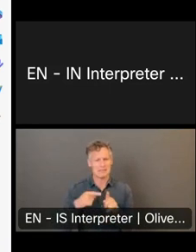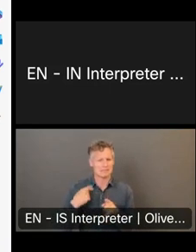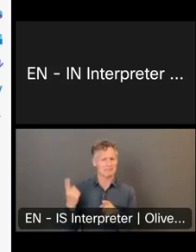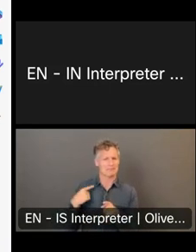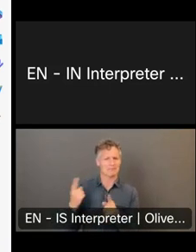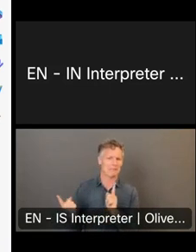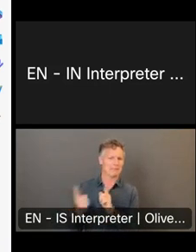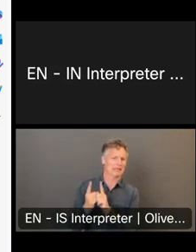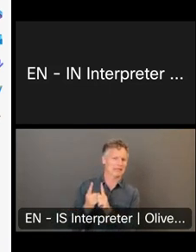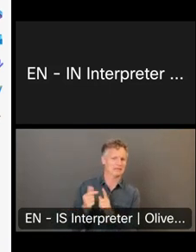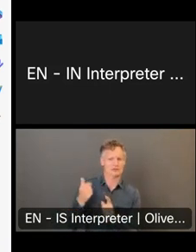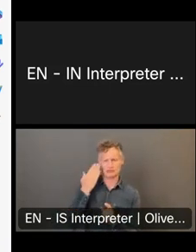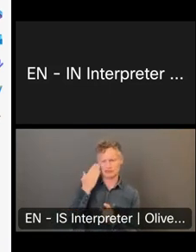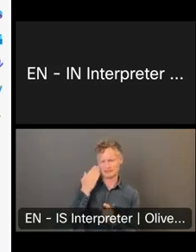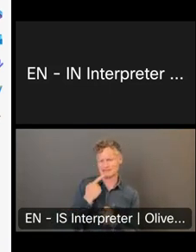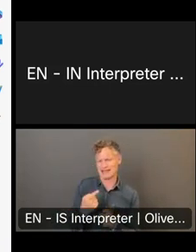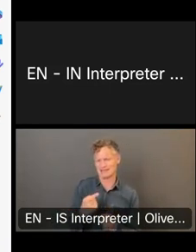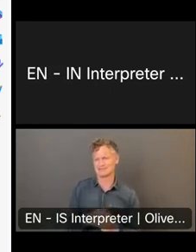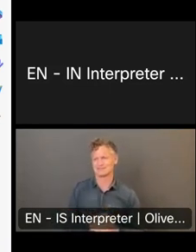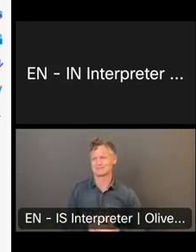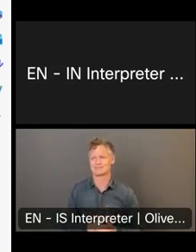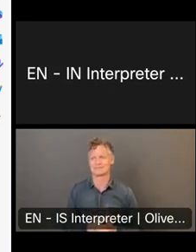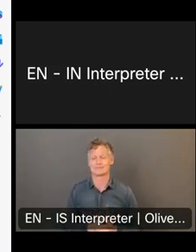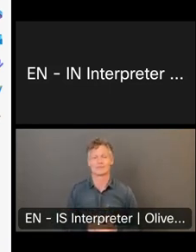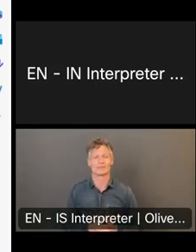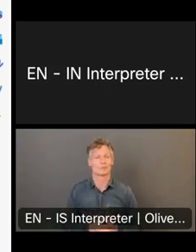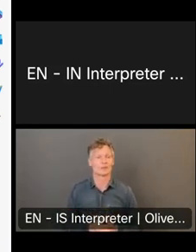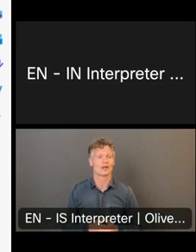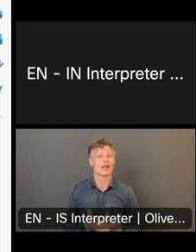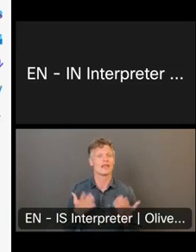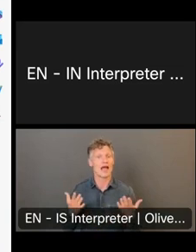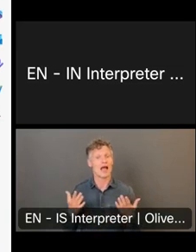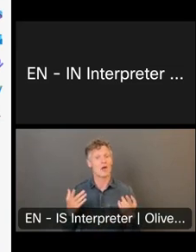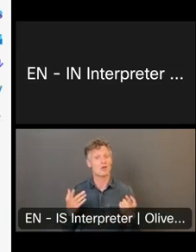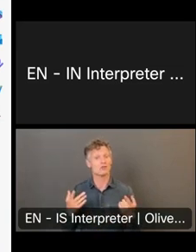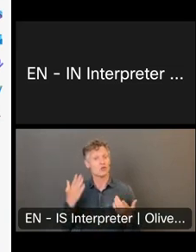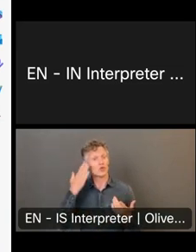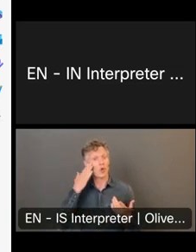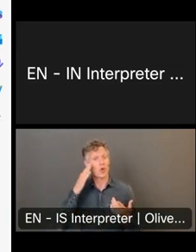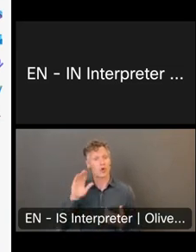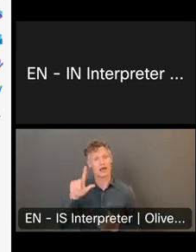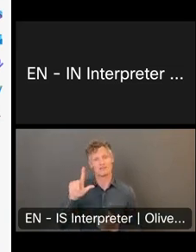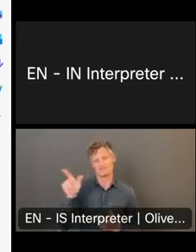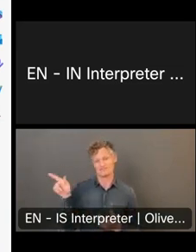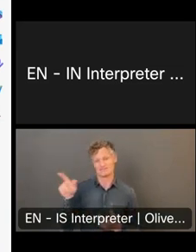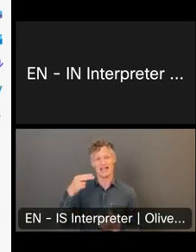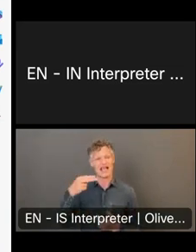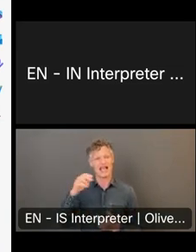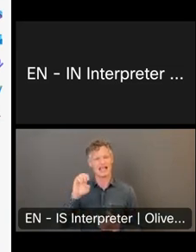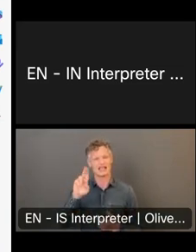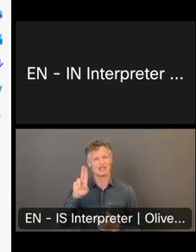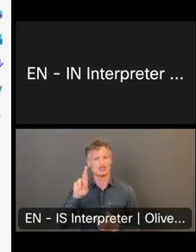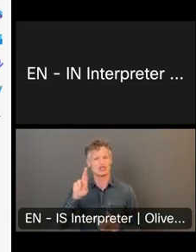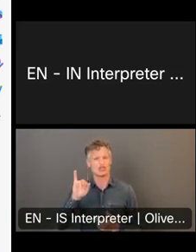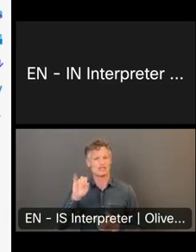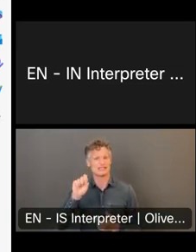to what you're mostly all familiar with as the Levinsonian heuristics. And I'm focusing